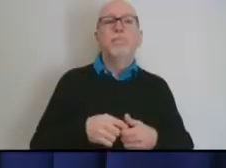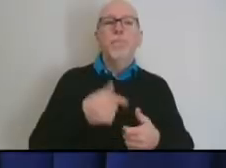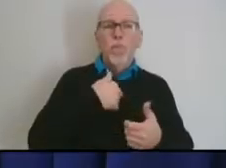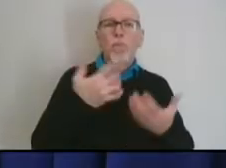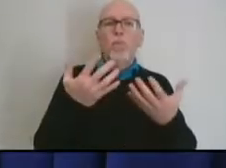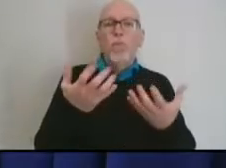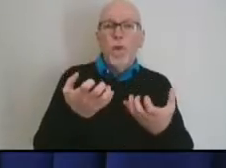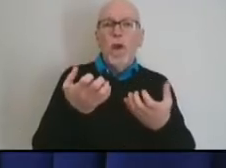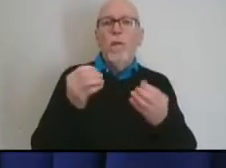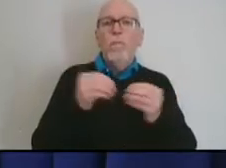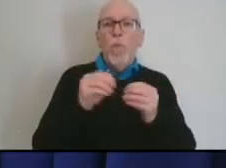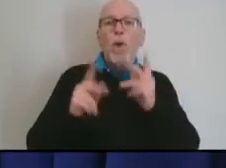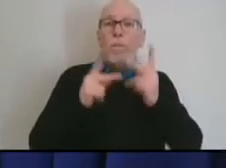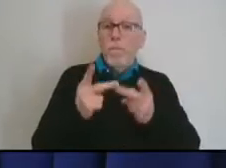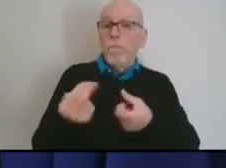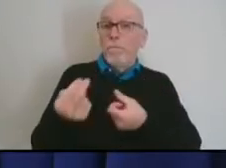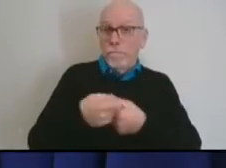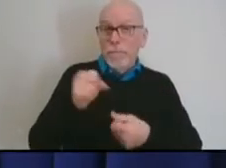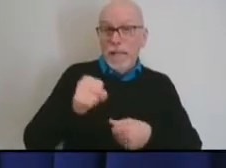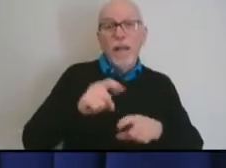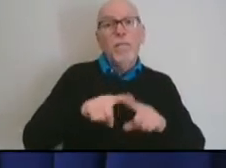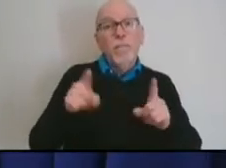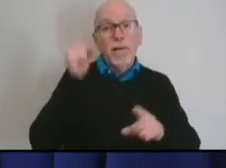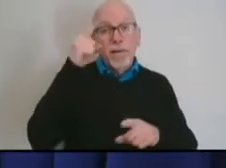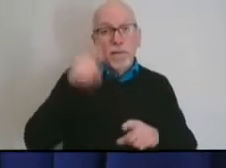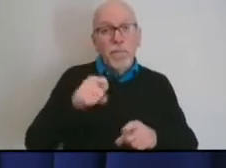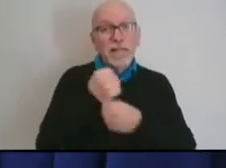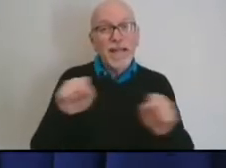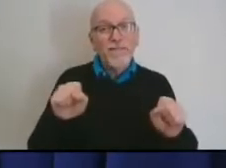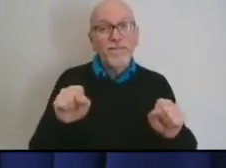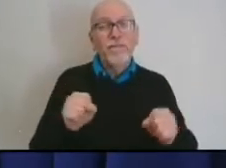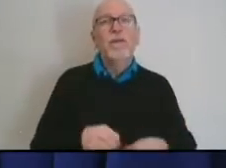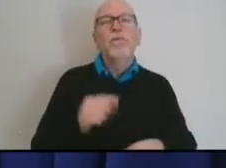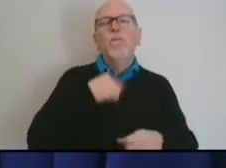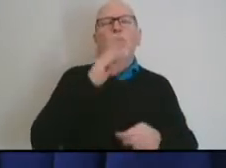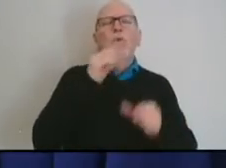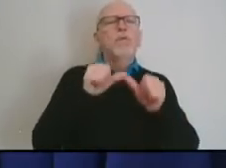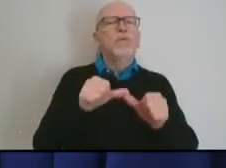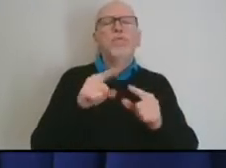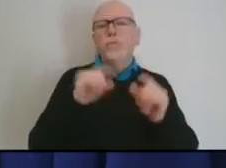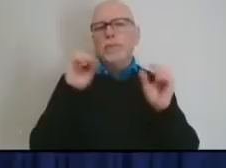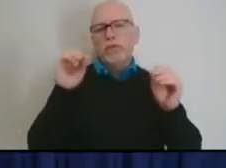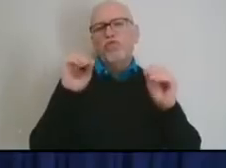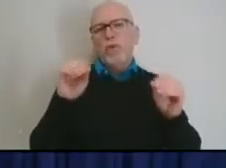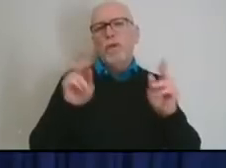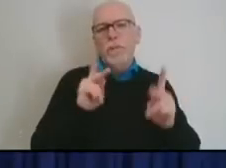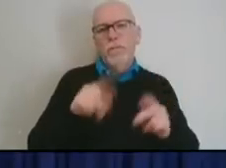people to participate, but we want them to do it safely. So we'll continue to educate along the way.